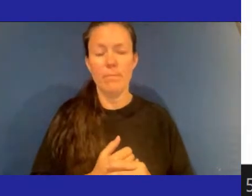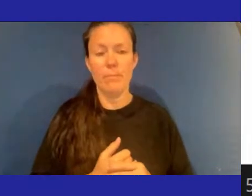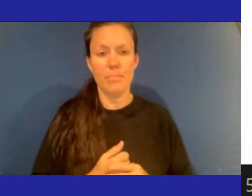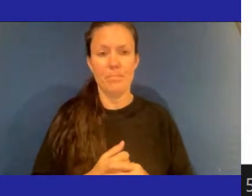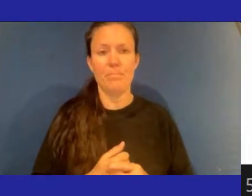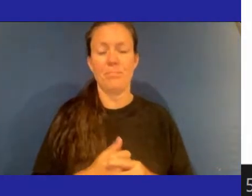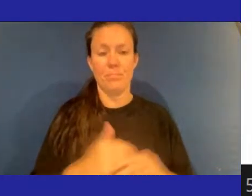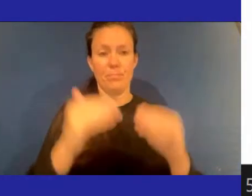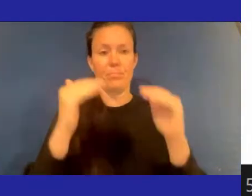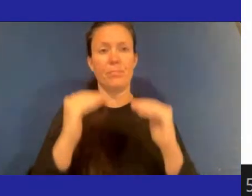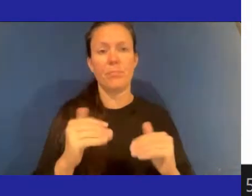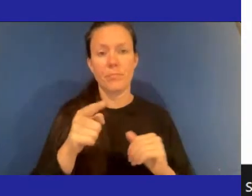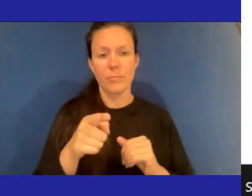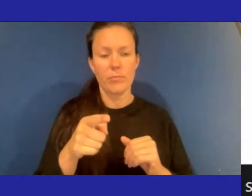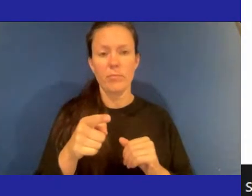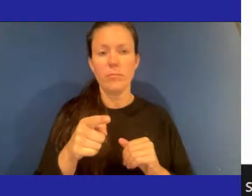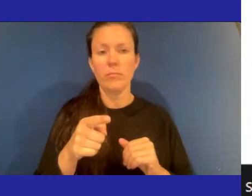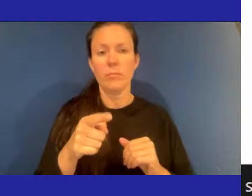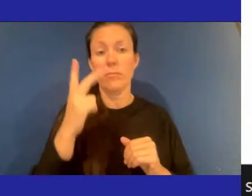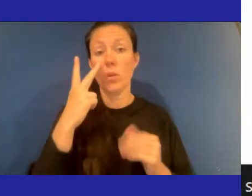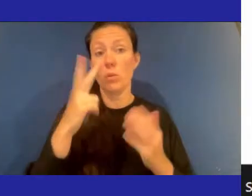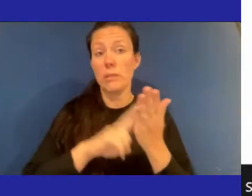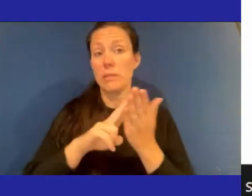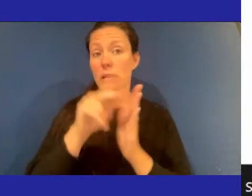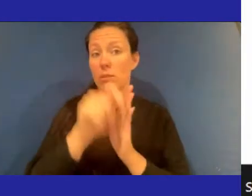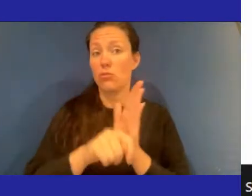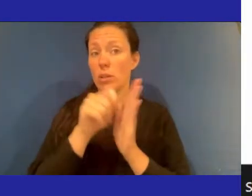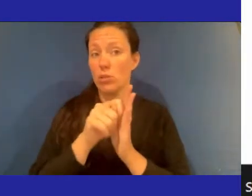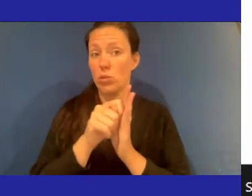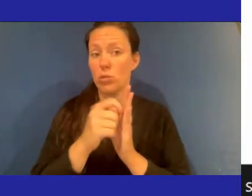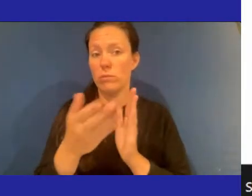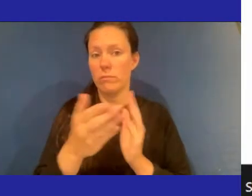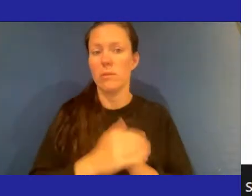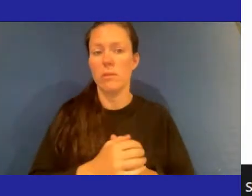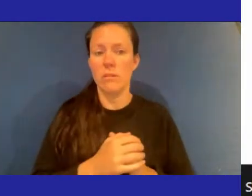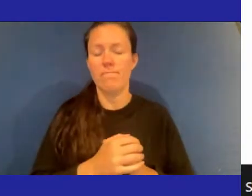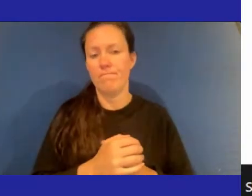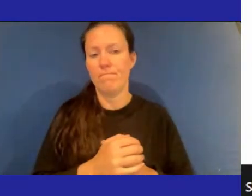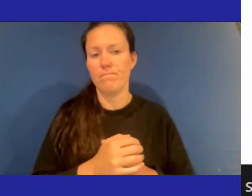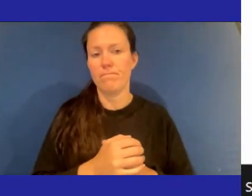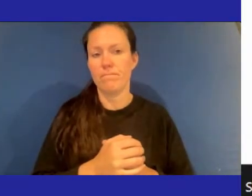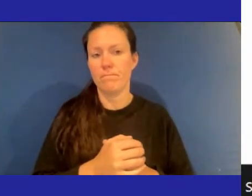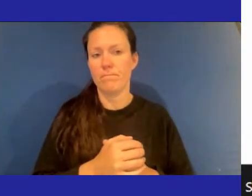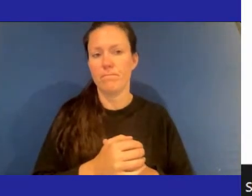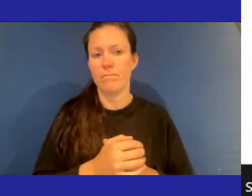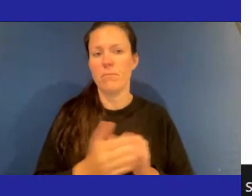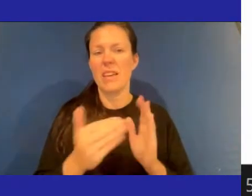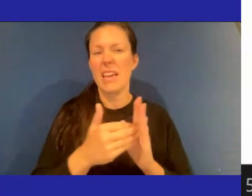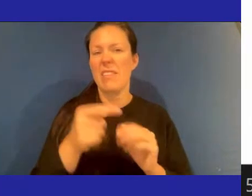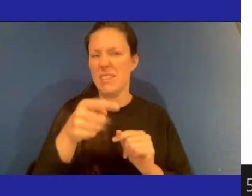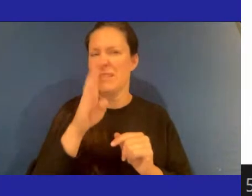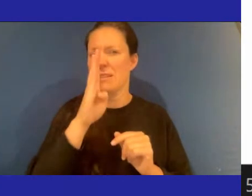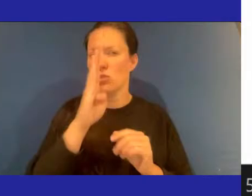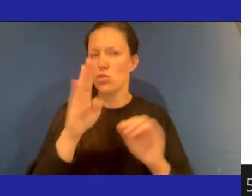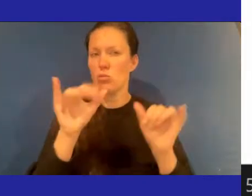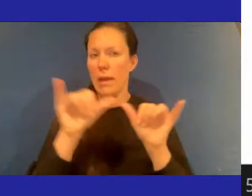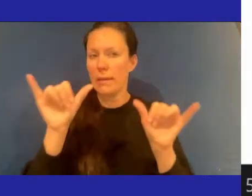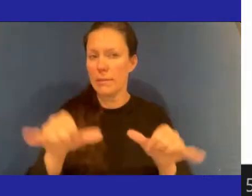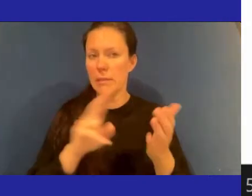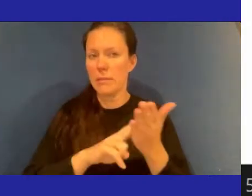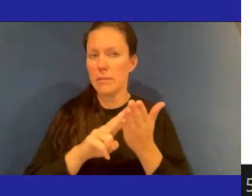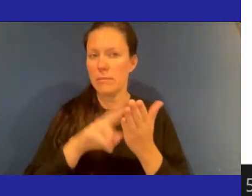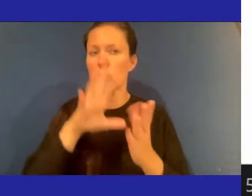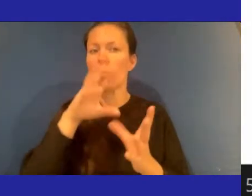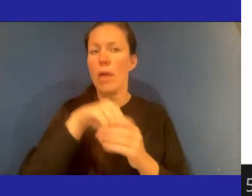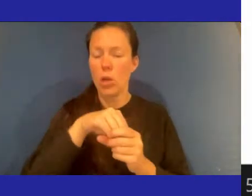Here you have the contract terms. This would be a direct system contract. It would include quality